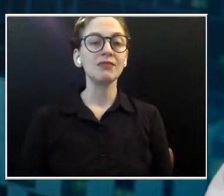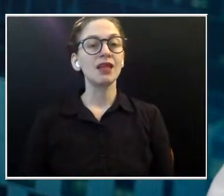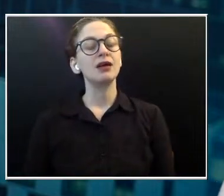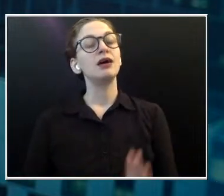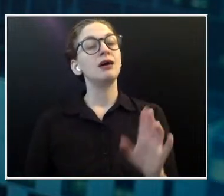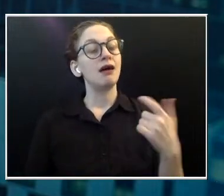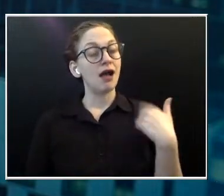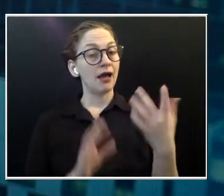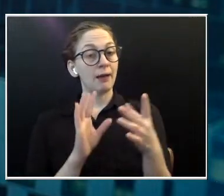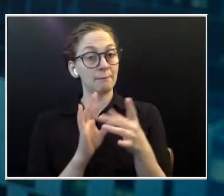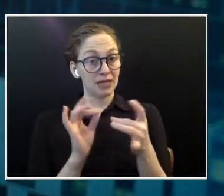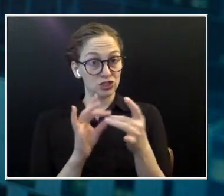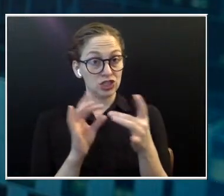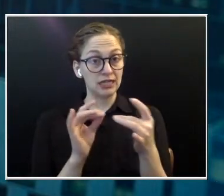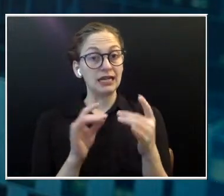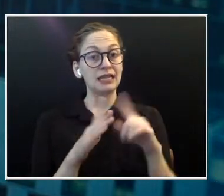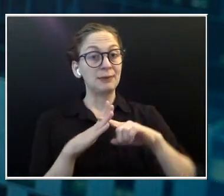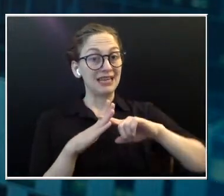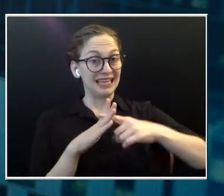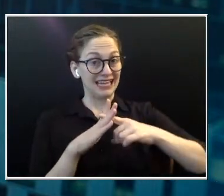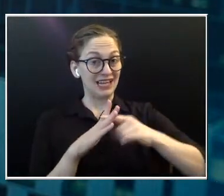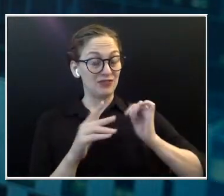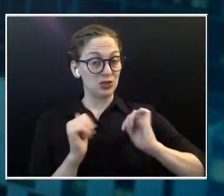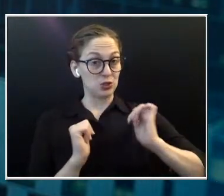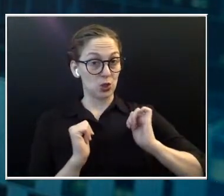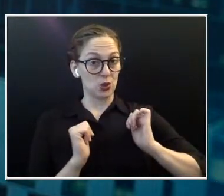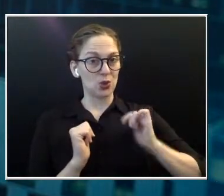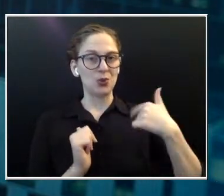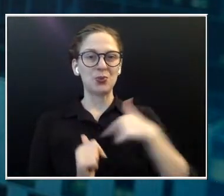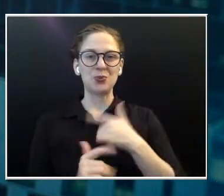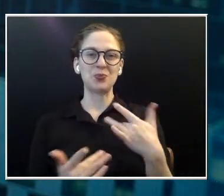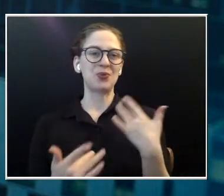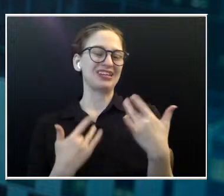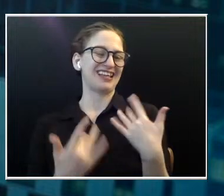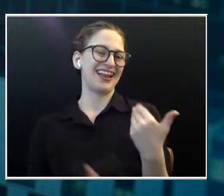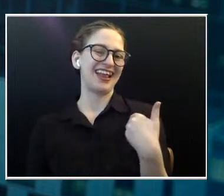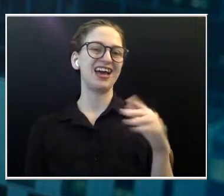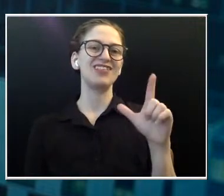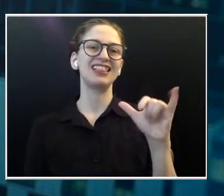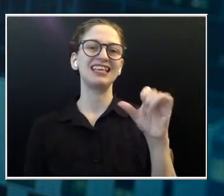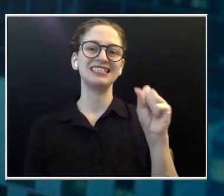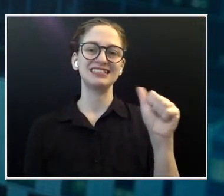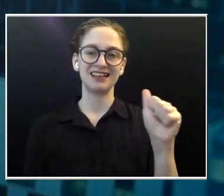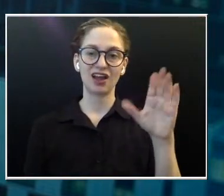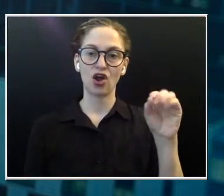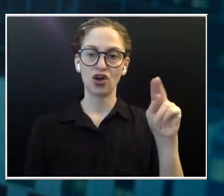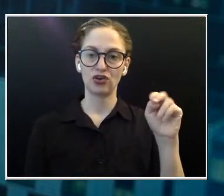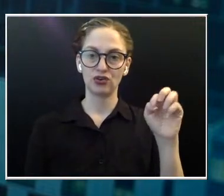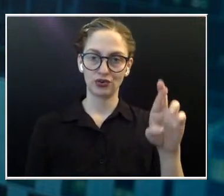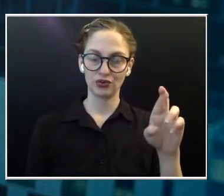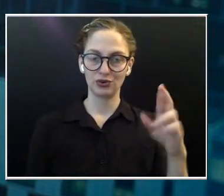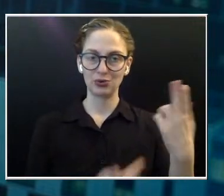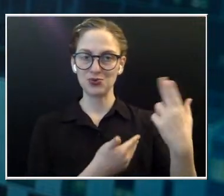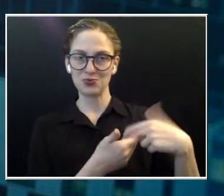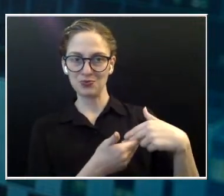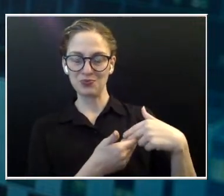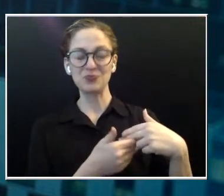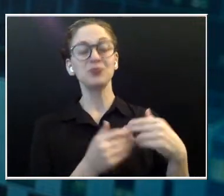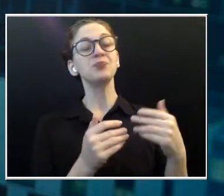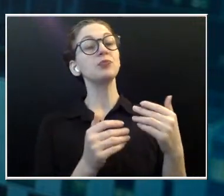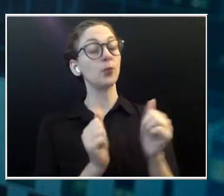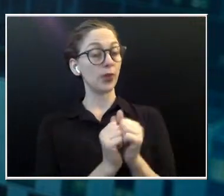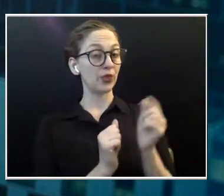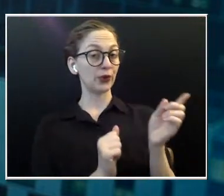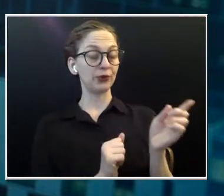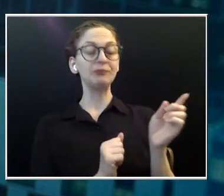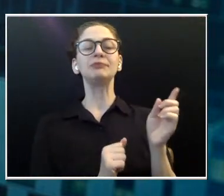show, we are pleased to have Lisa Connor join us this morning. With her is Dr. Lindsay Kilgore, a breast